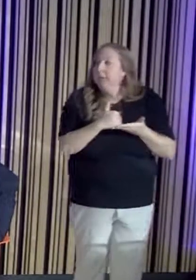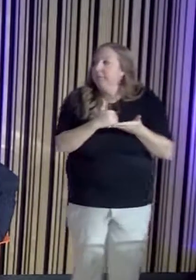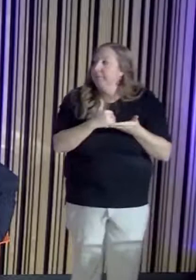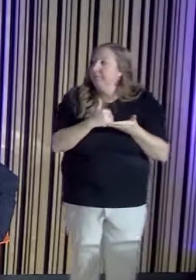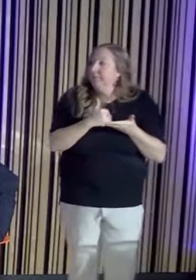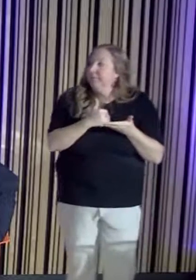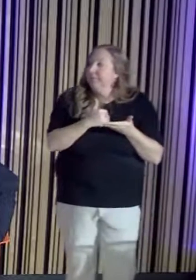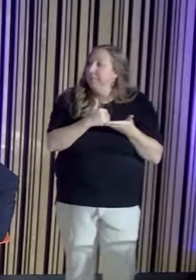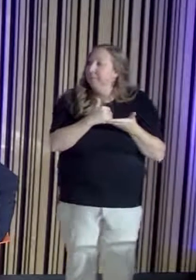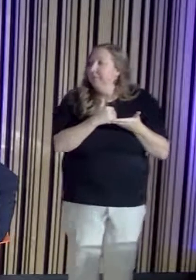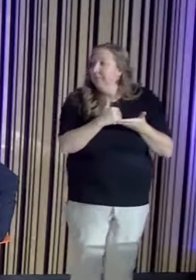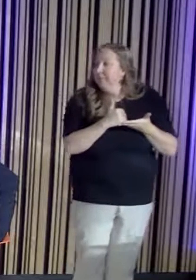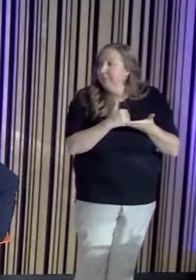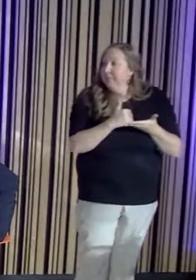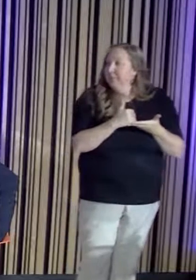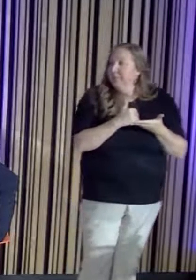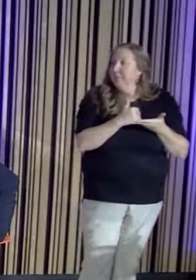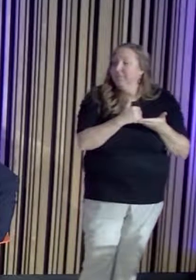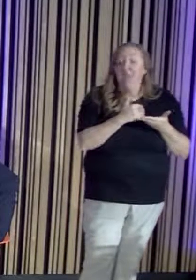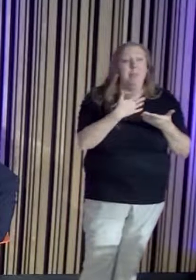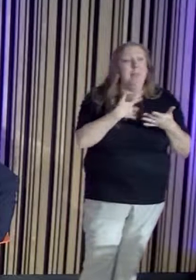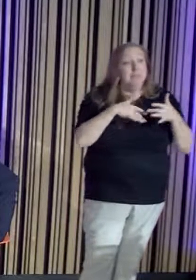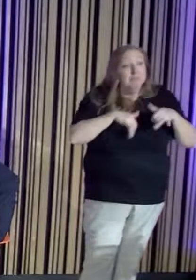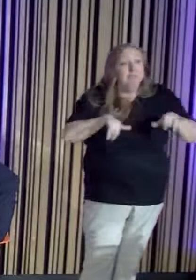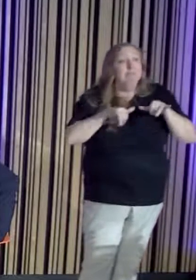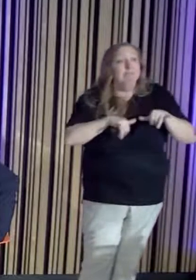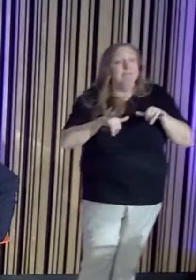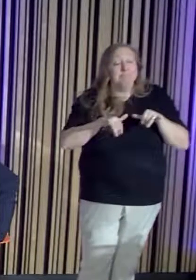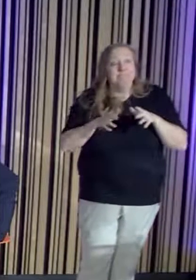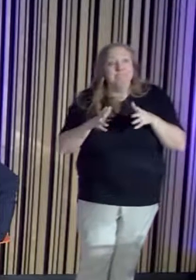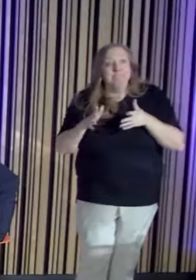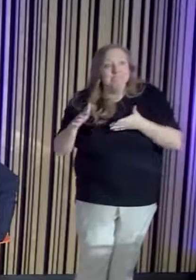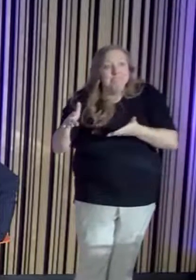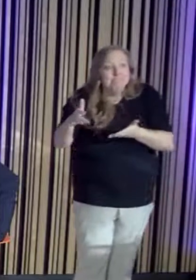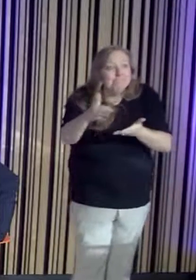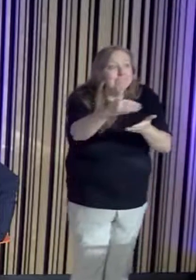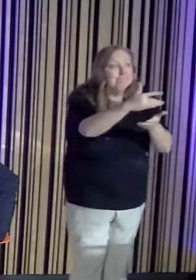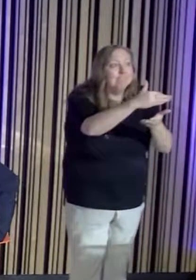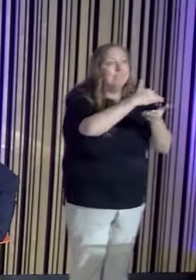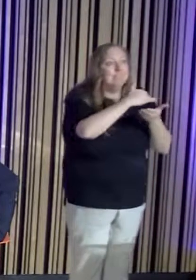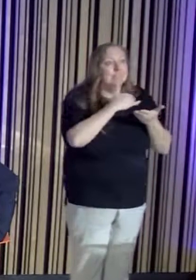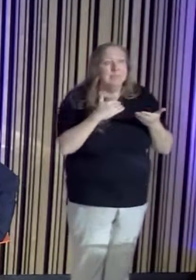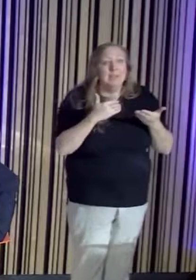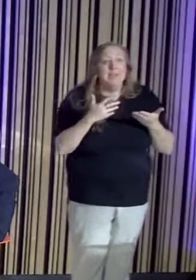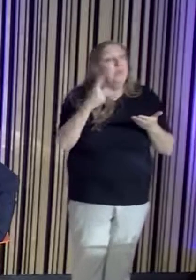the same way, always the same thing, same routine, very boring, in fact.